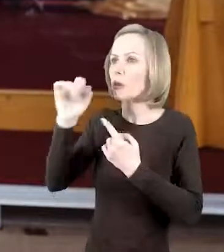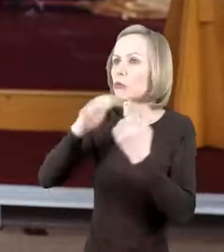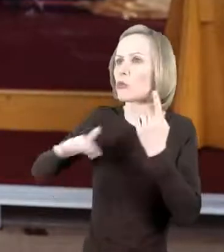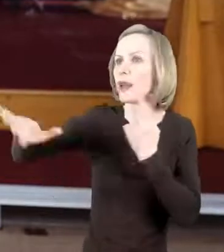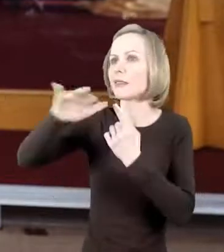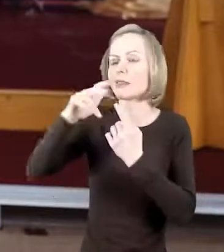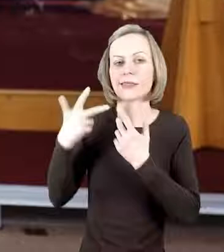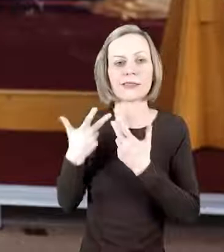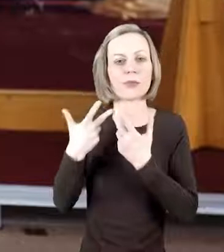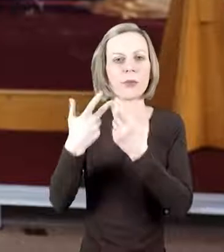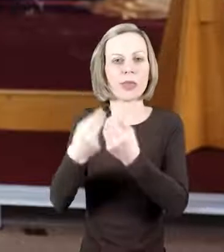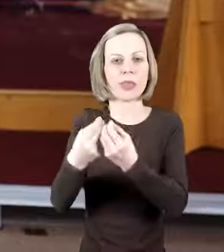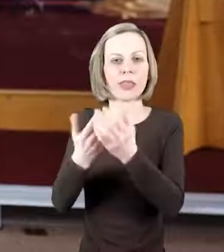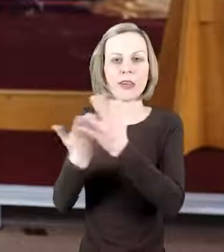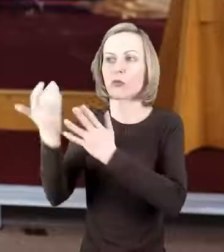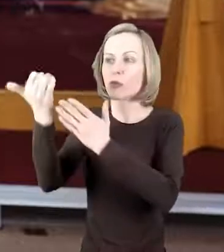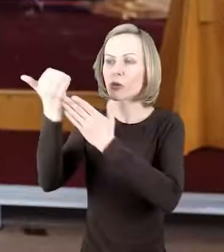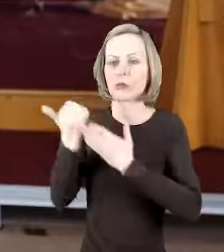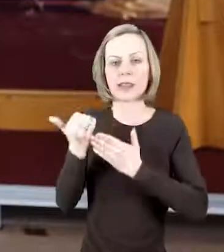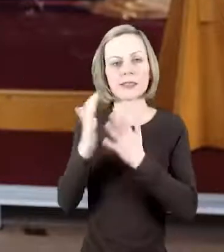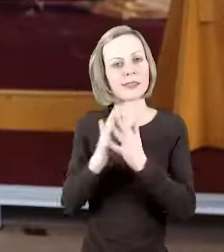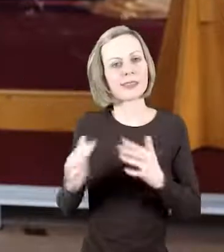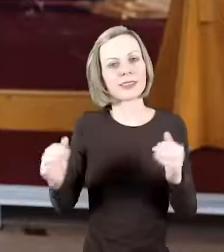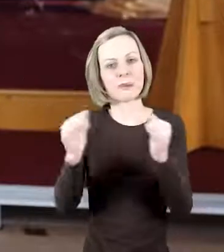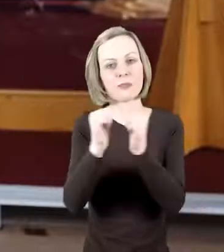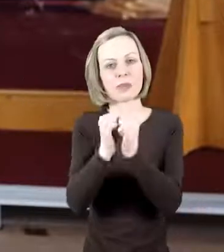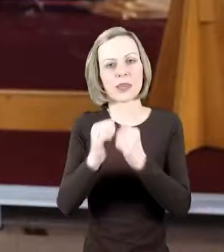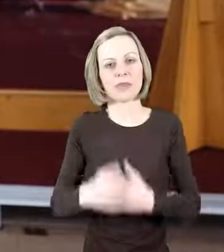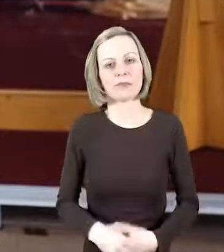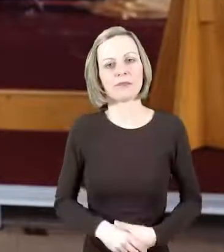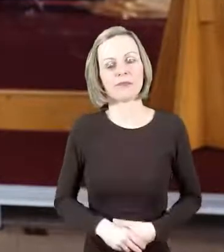us, by his grace. Amen.